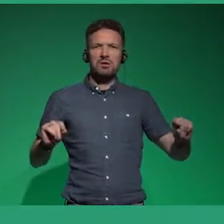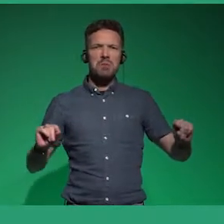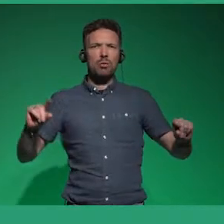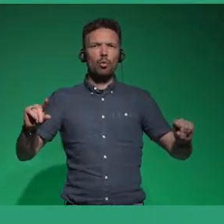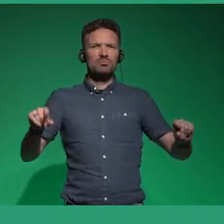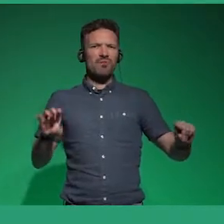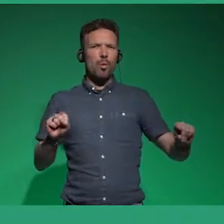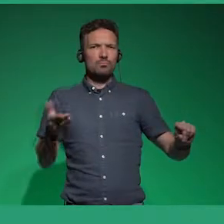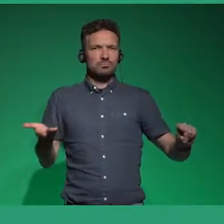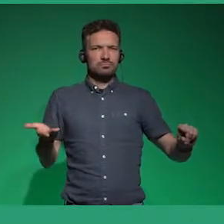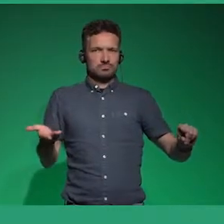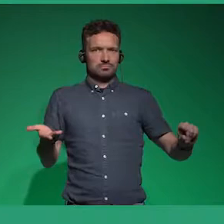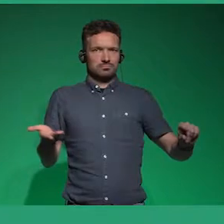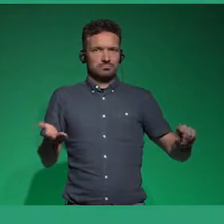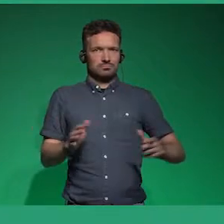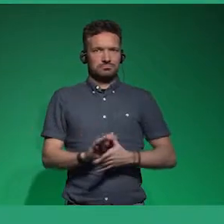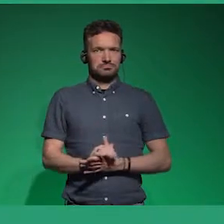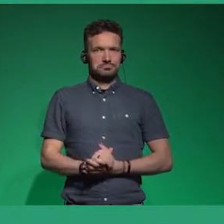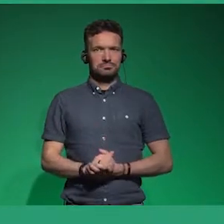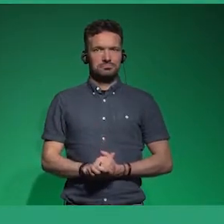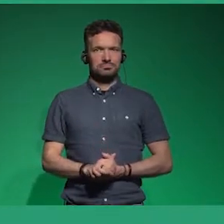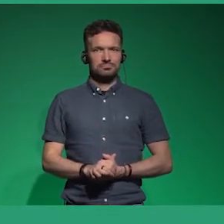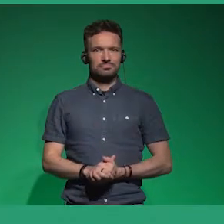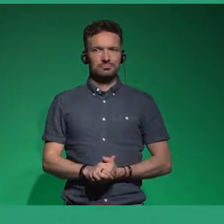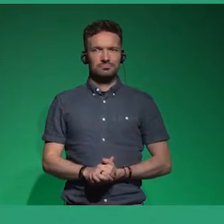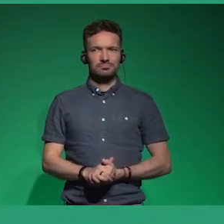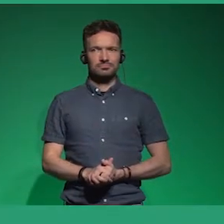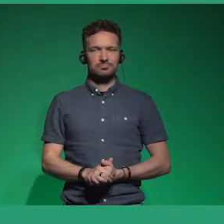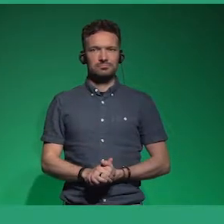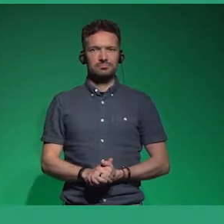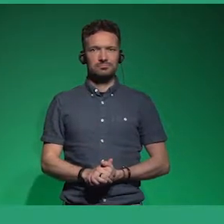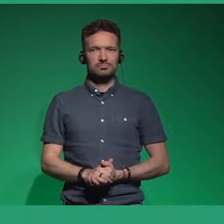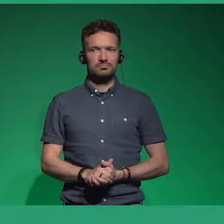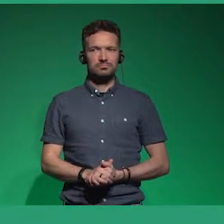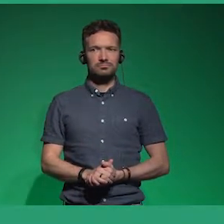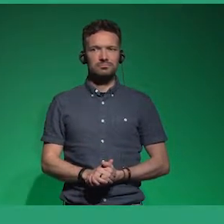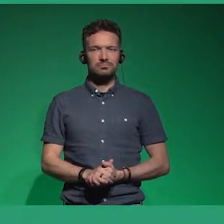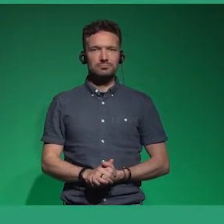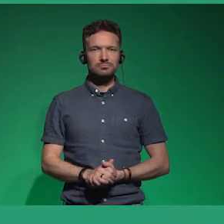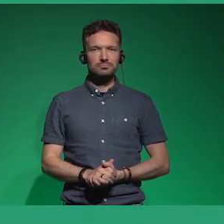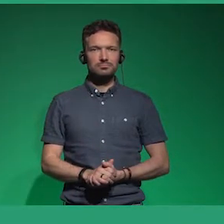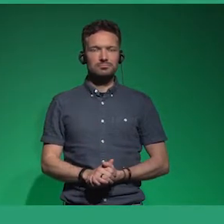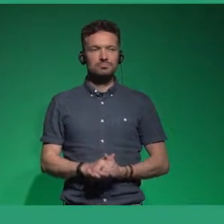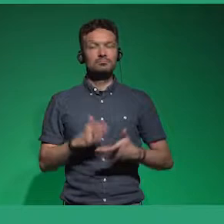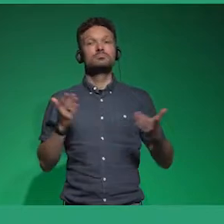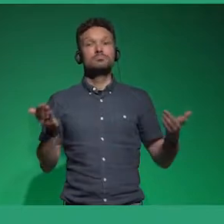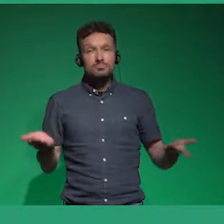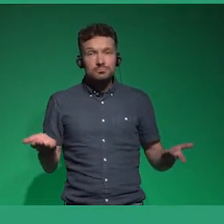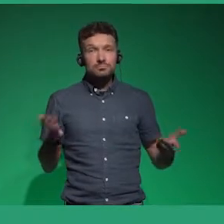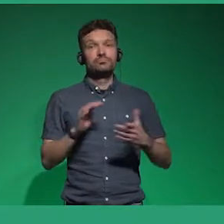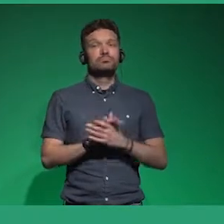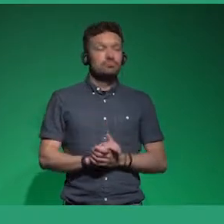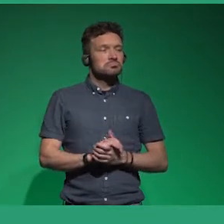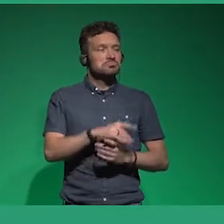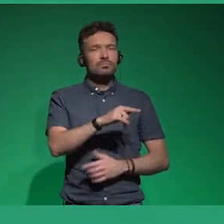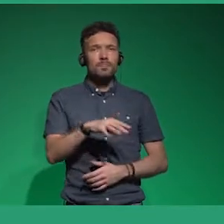lebih kilonya lebih ini tentu lebih mahal atau lebih banyak The reason why it's bigger than the other one